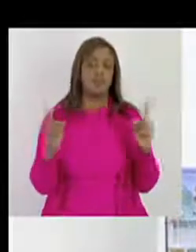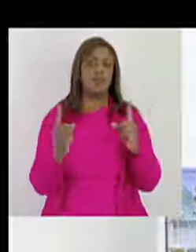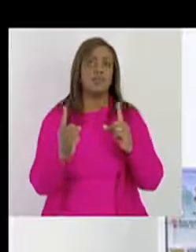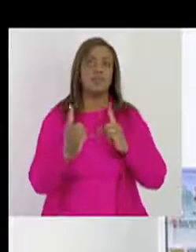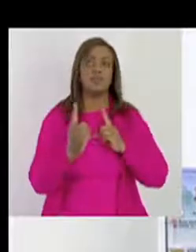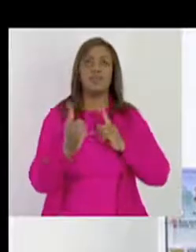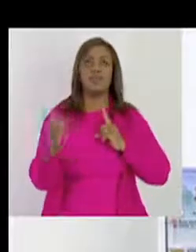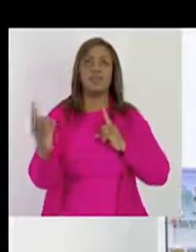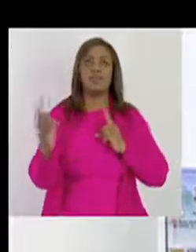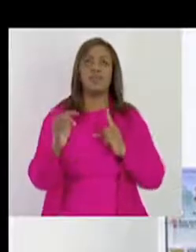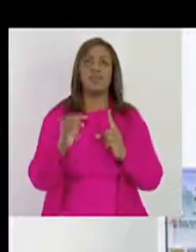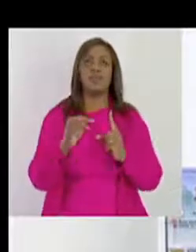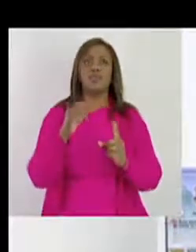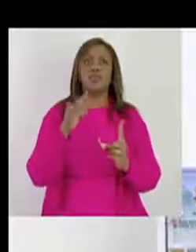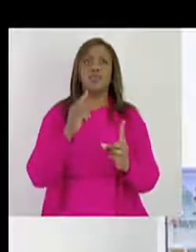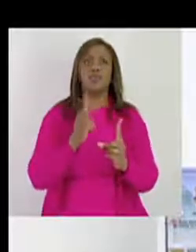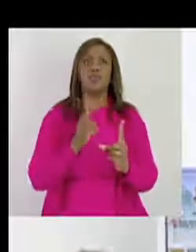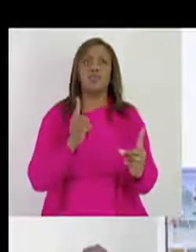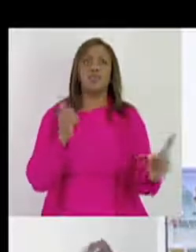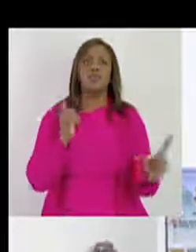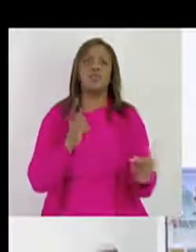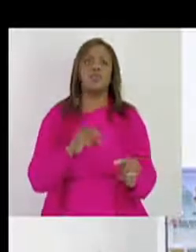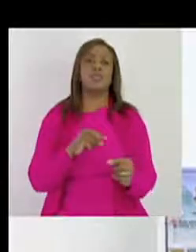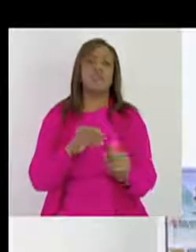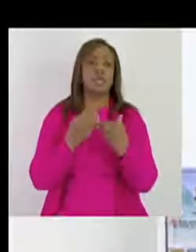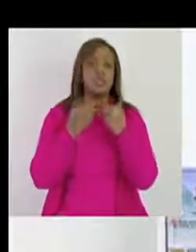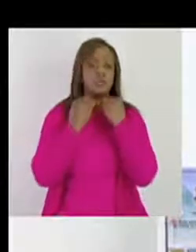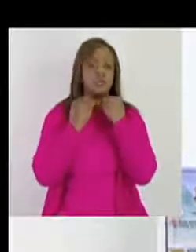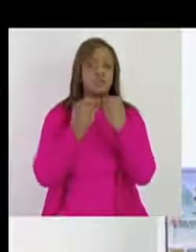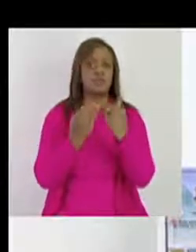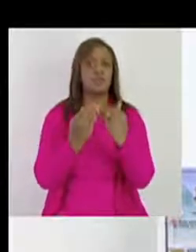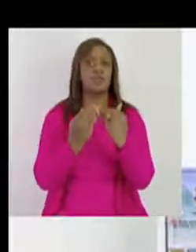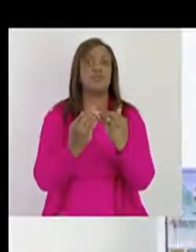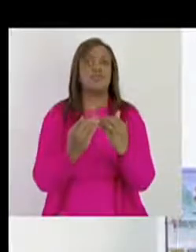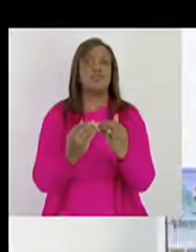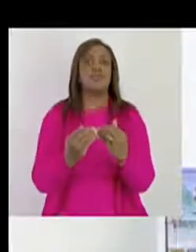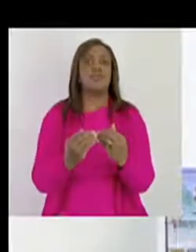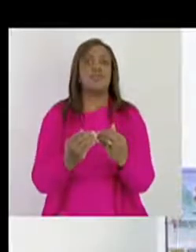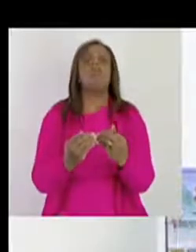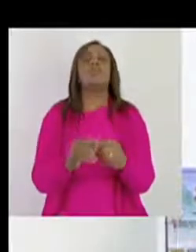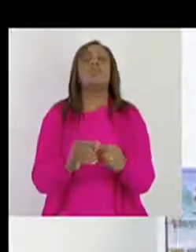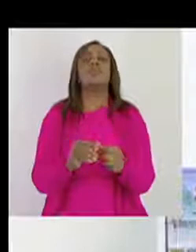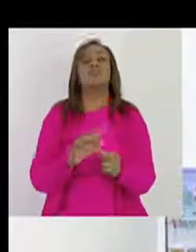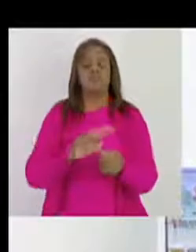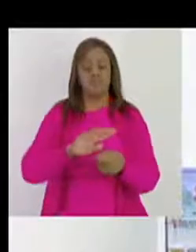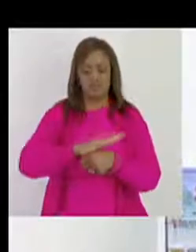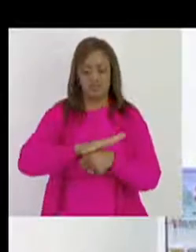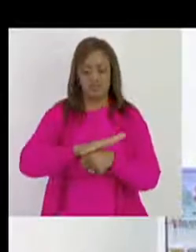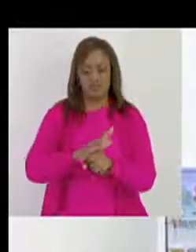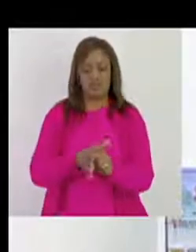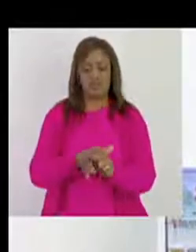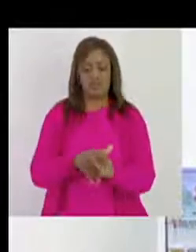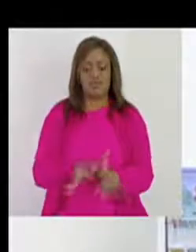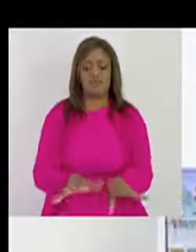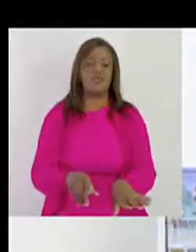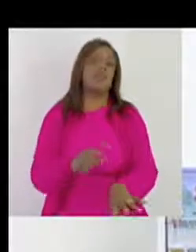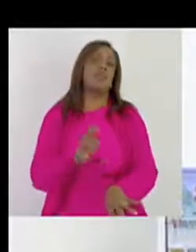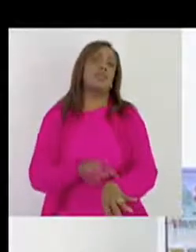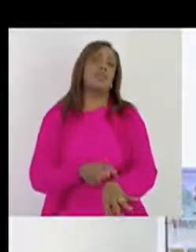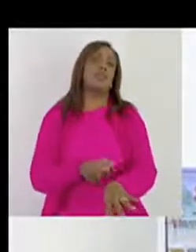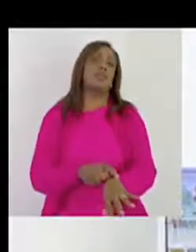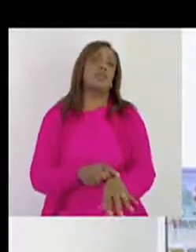our social distancing in front and on the sides to ensure that nobody else is touching